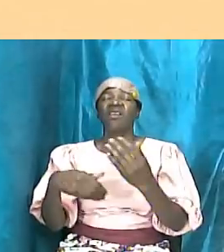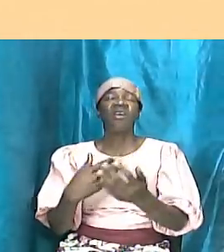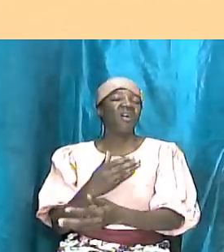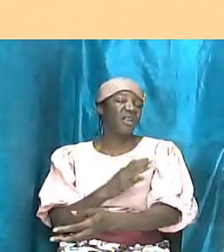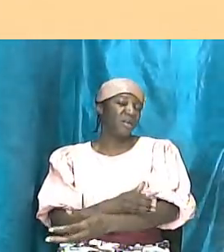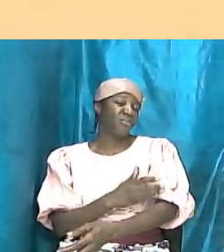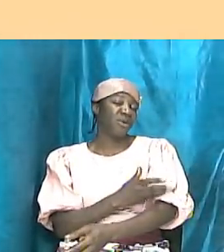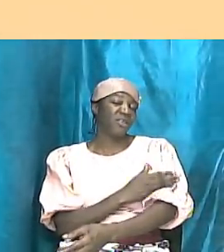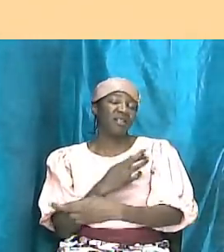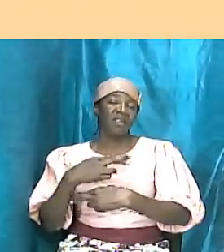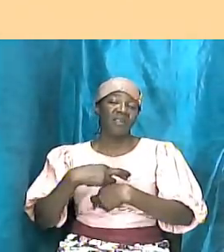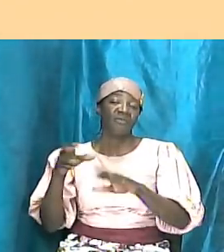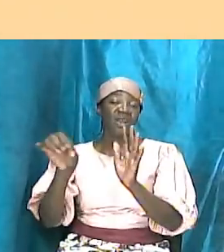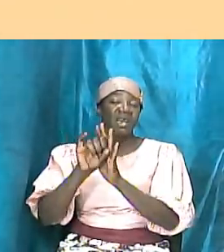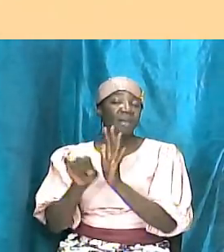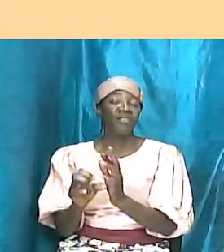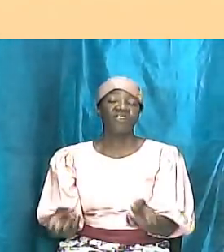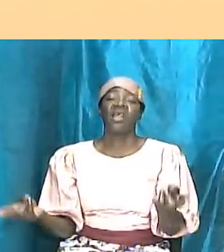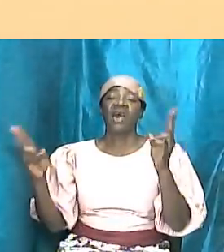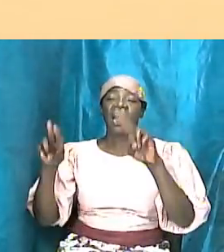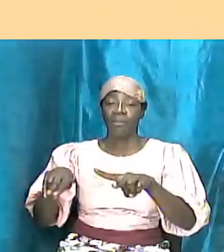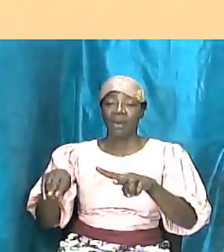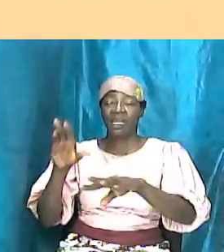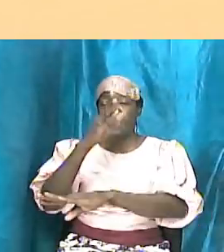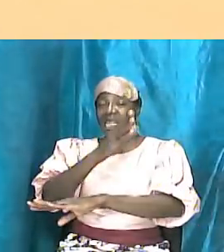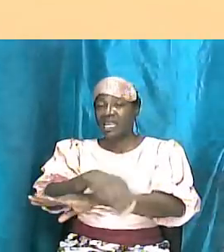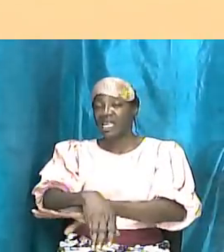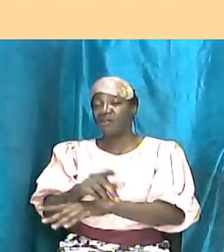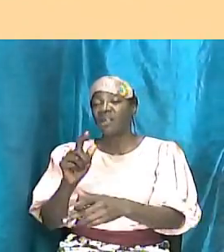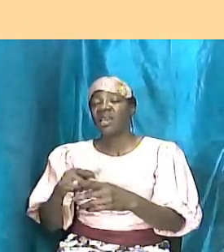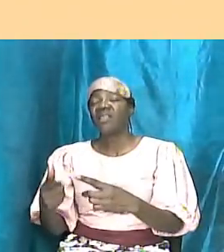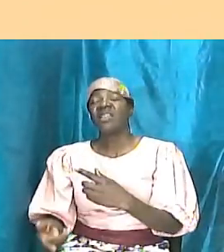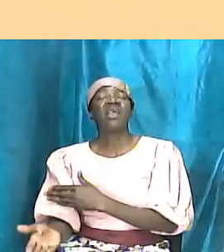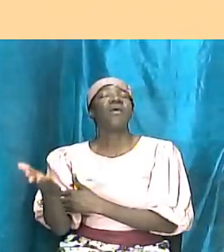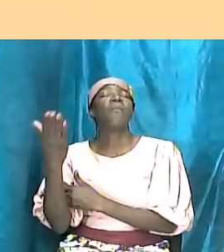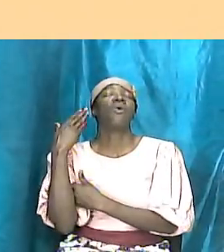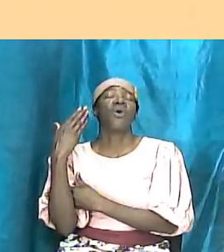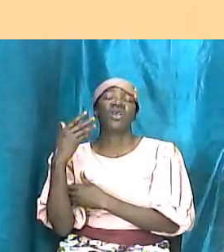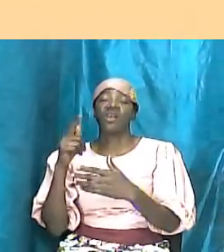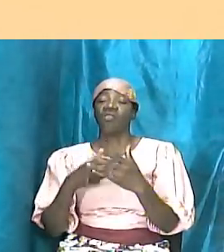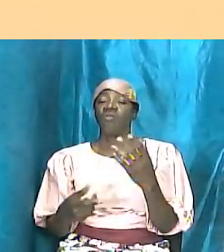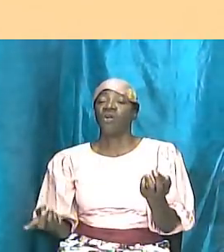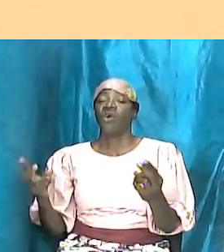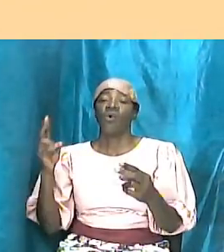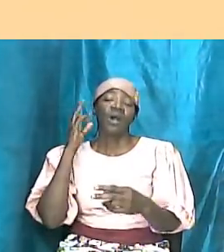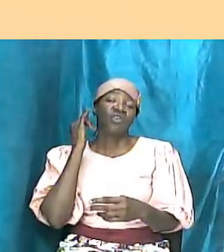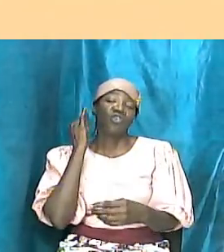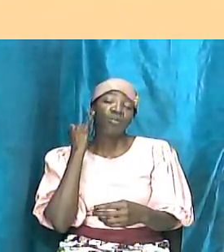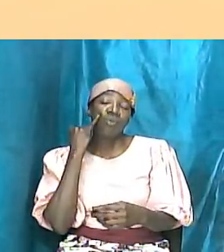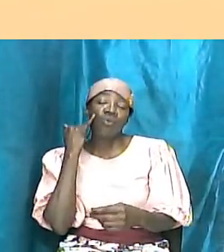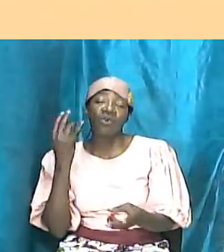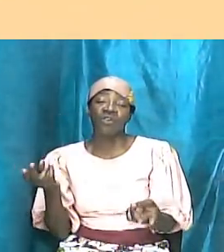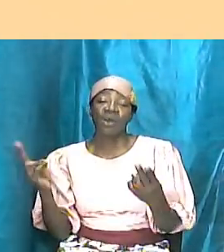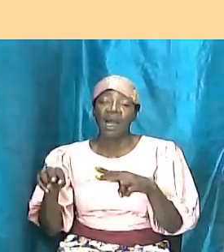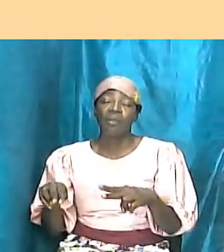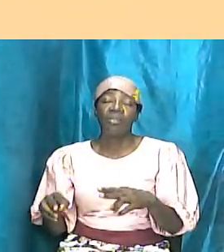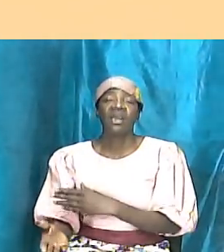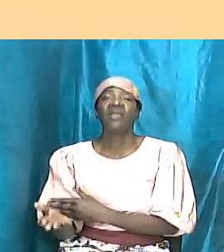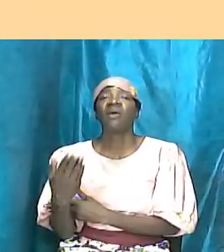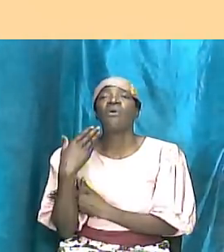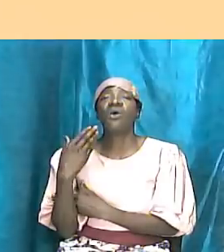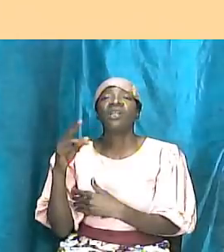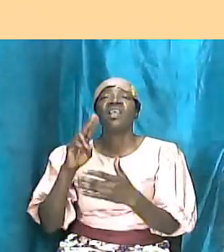was taking place. Evening, and then the morning was to come. What was supposed to happen in the morning? And verse 13 tells